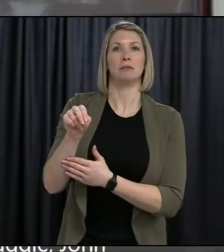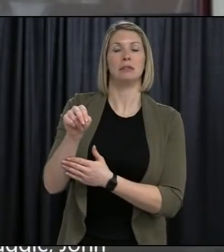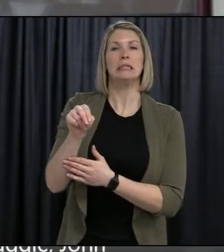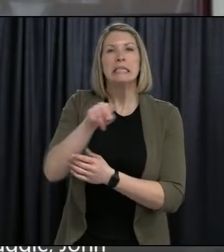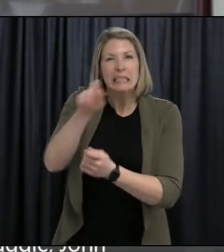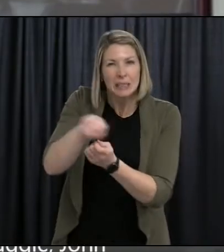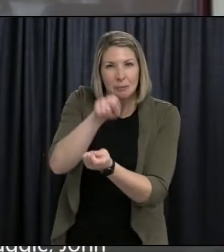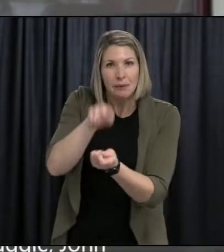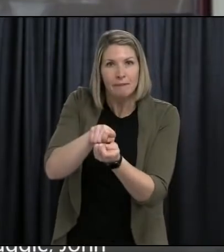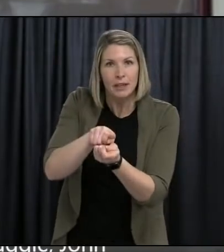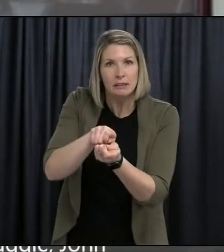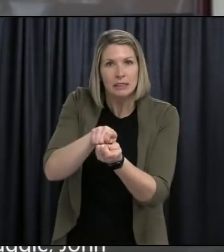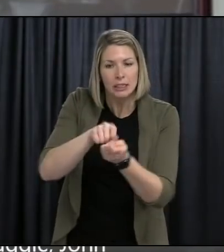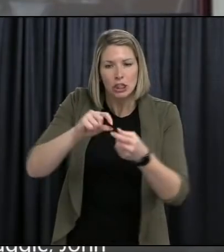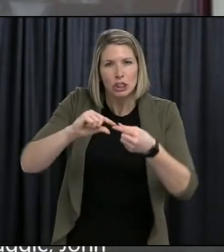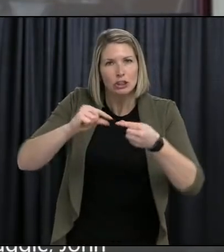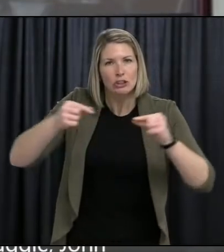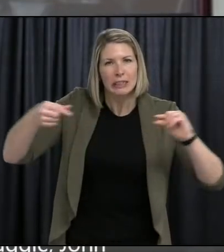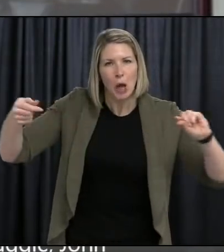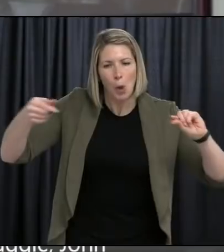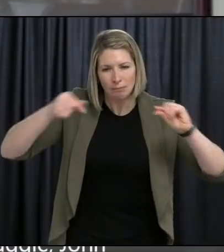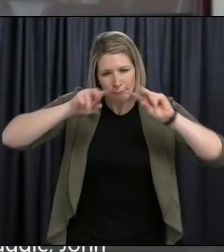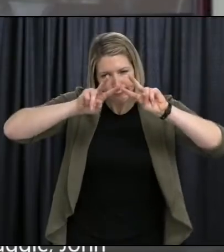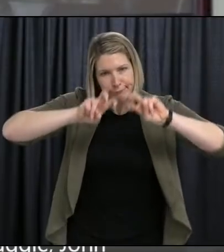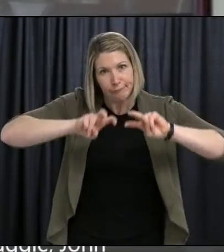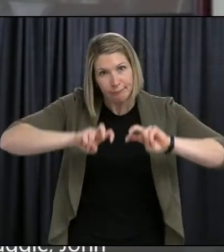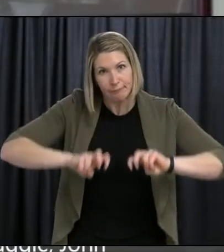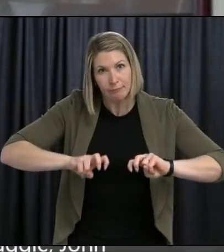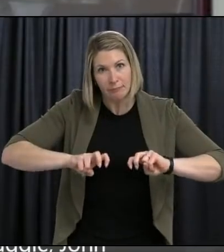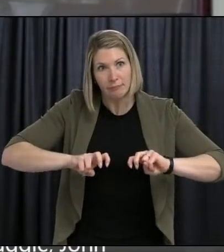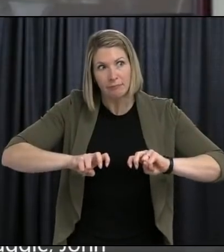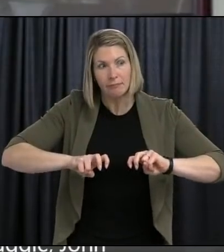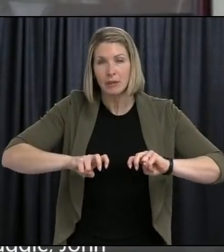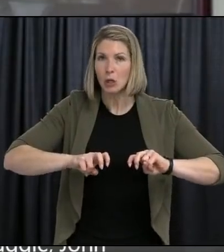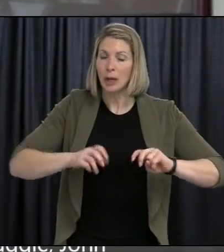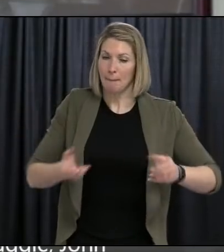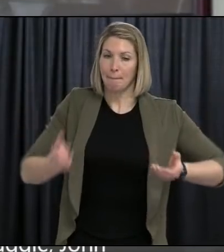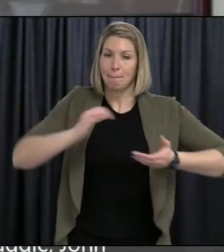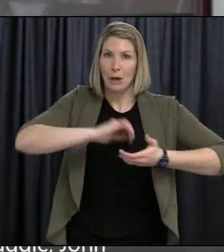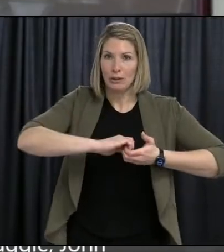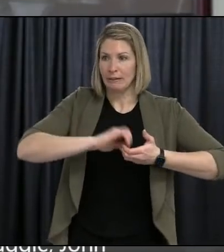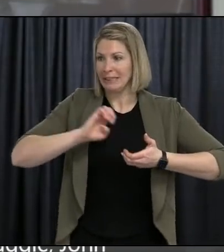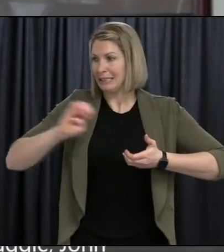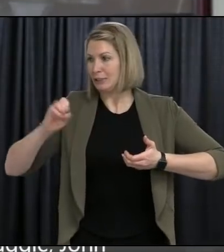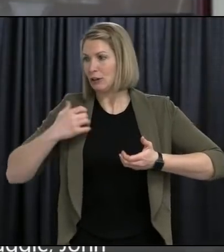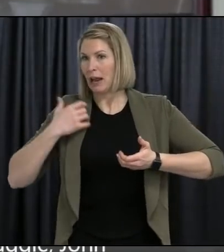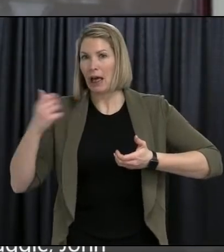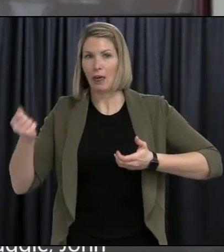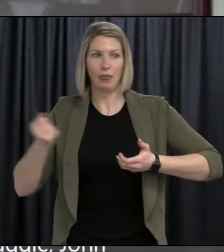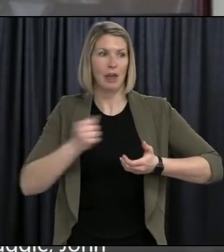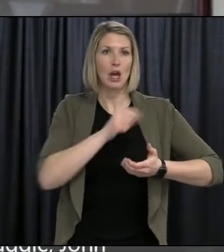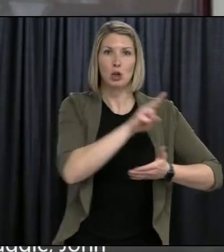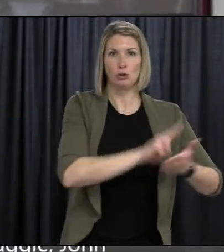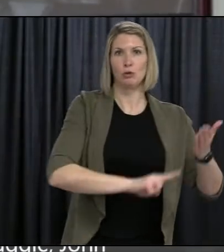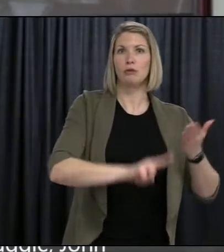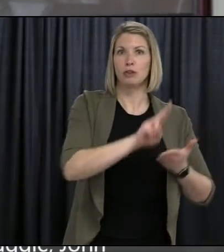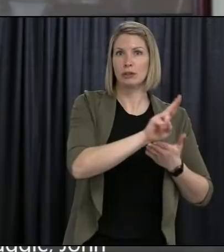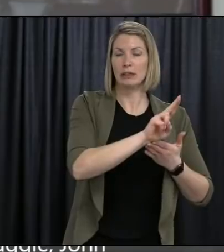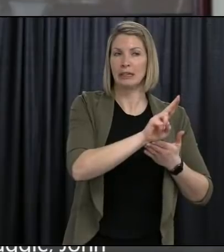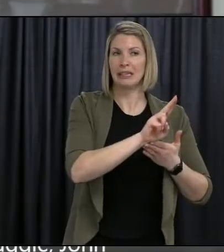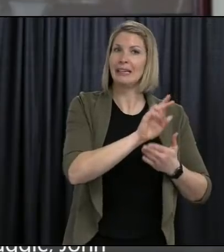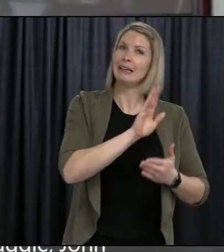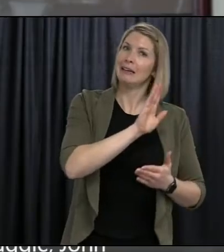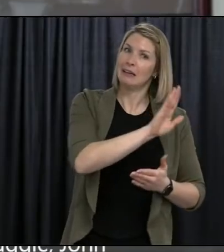can remember attending an event with folk from Eastern Health and MON where equipment was provided for